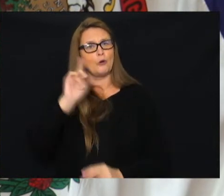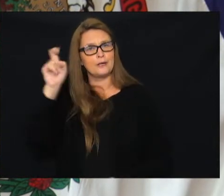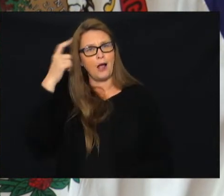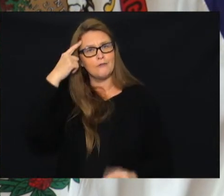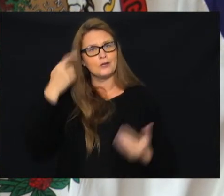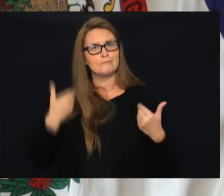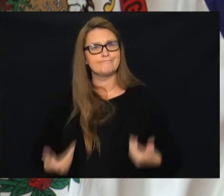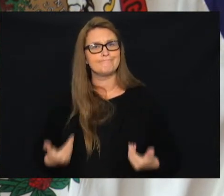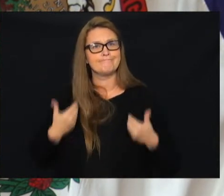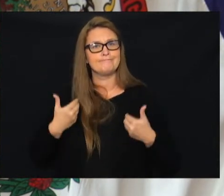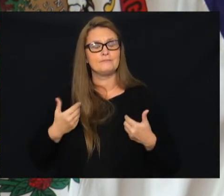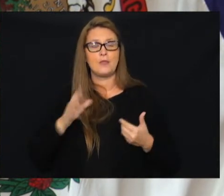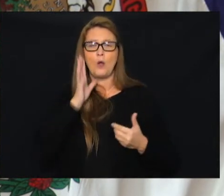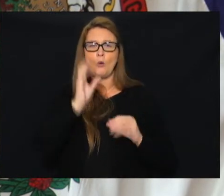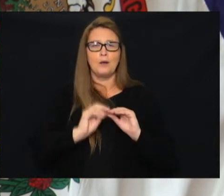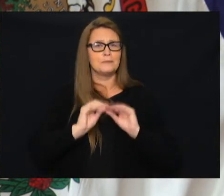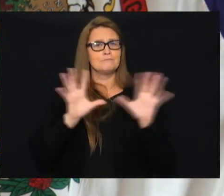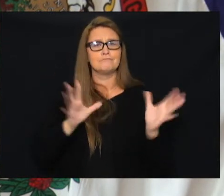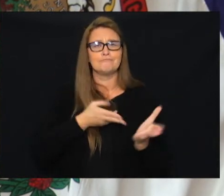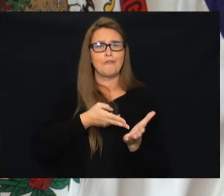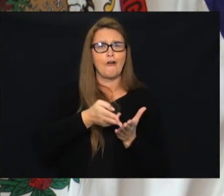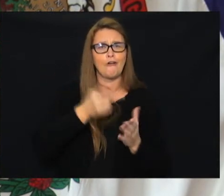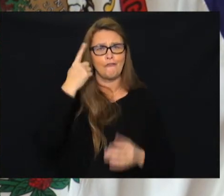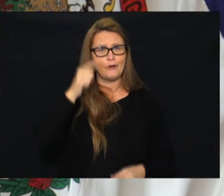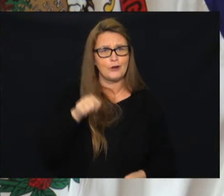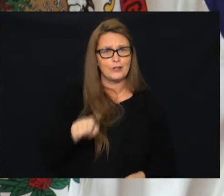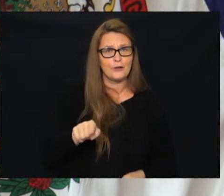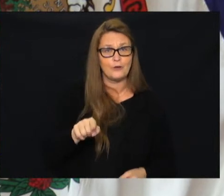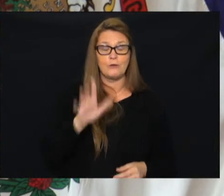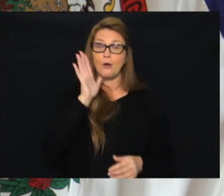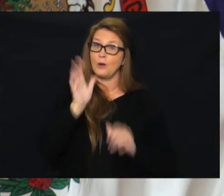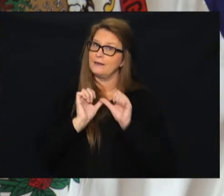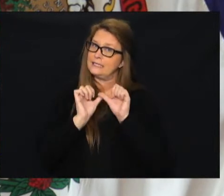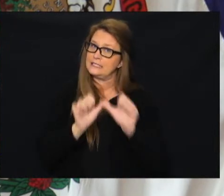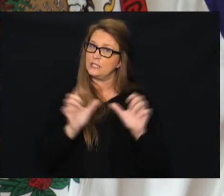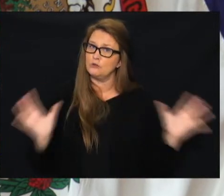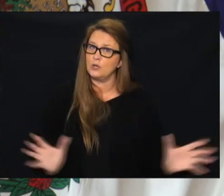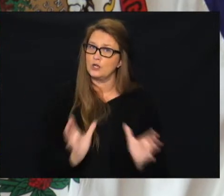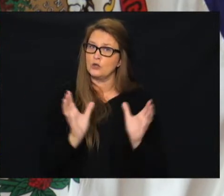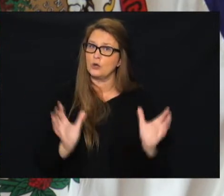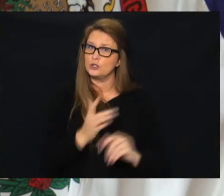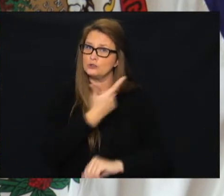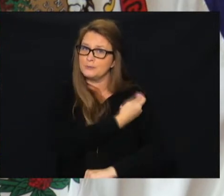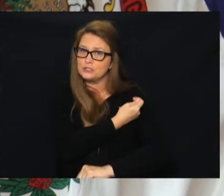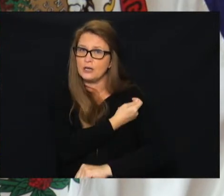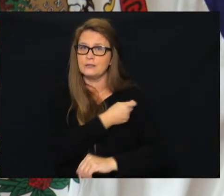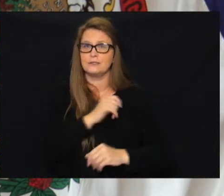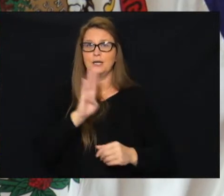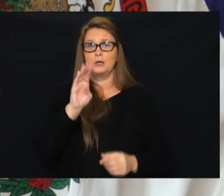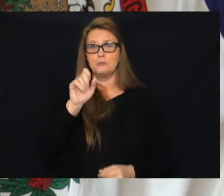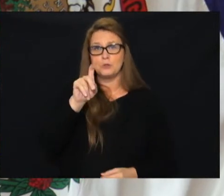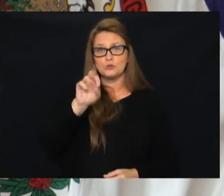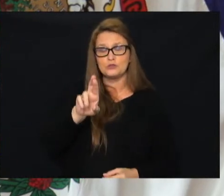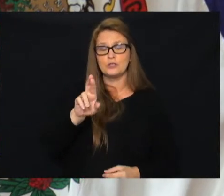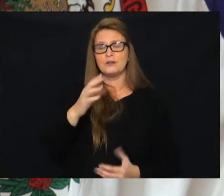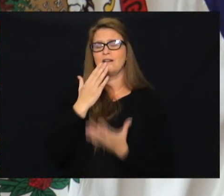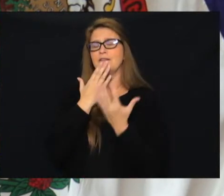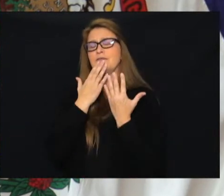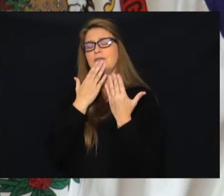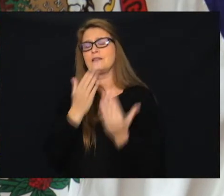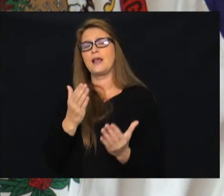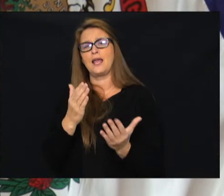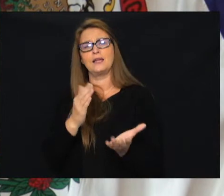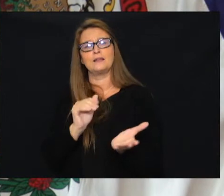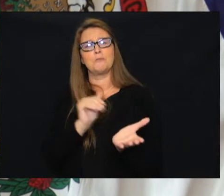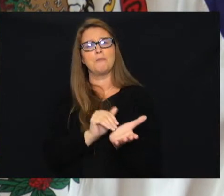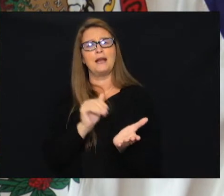truth. I'm going to continue to tell people to get vaccinated and get boosted. And I thank all the medical team and all those people that are around me. And more